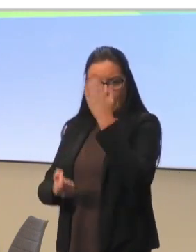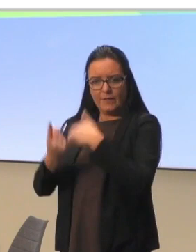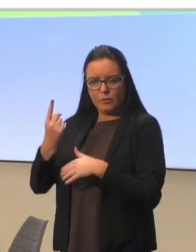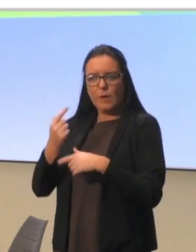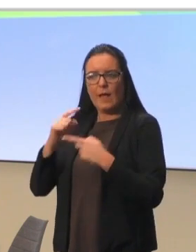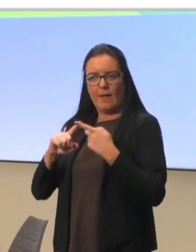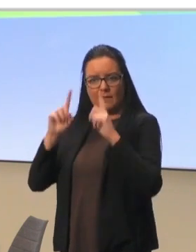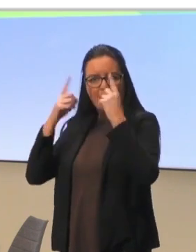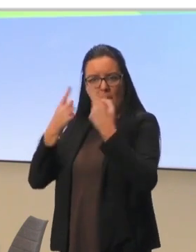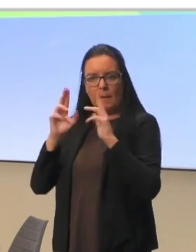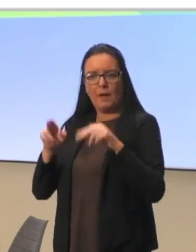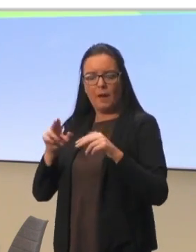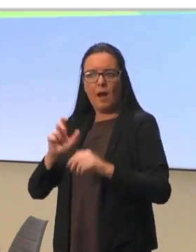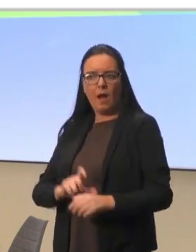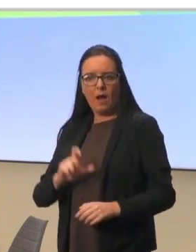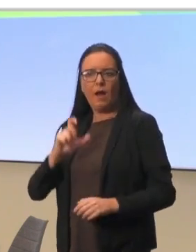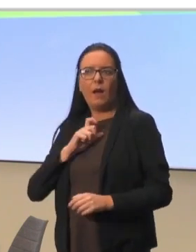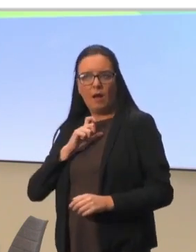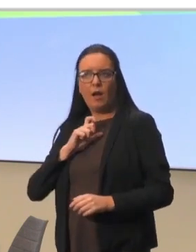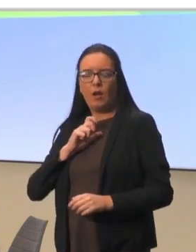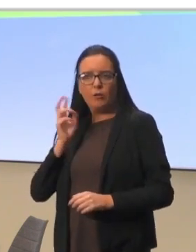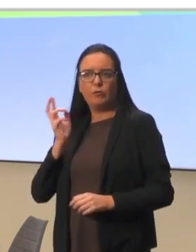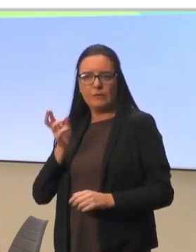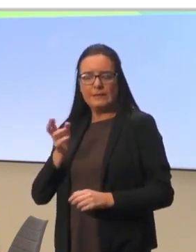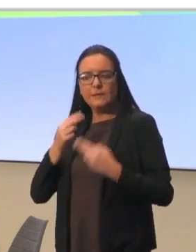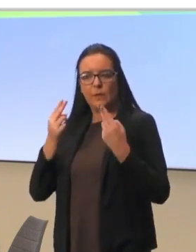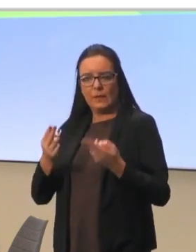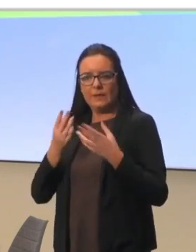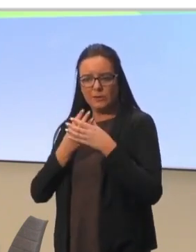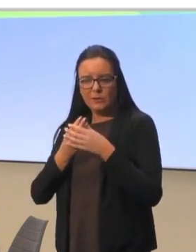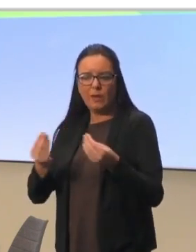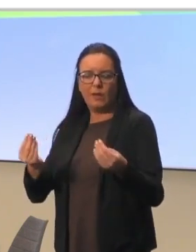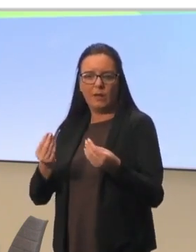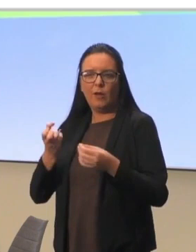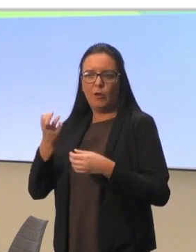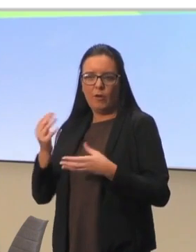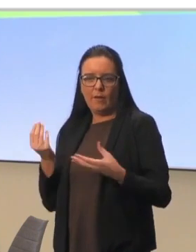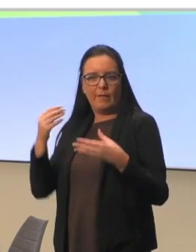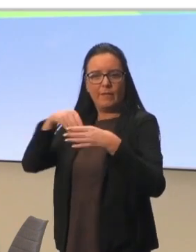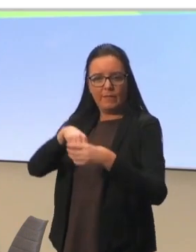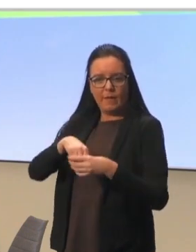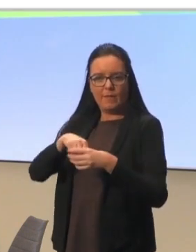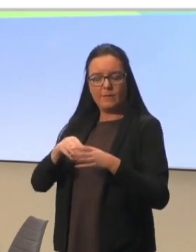the confidence to, yeah, actually this is something that we need to get involved here and to deal directly with.